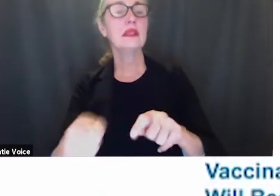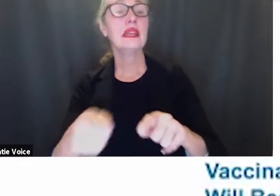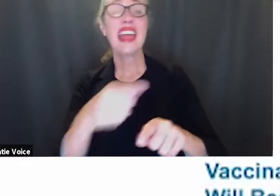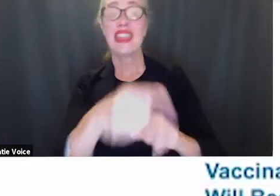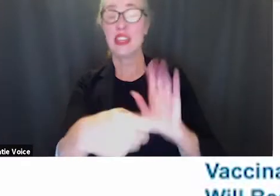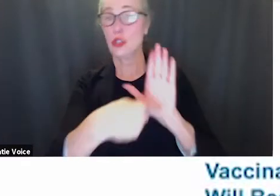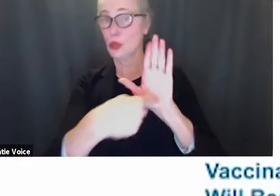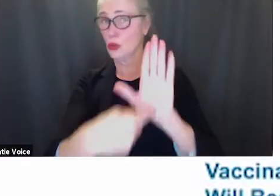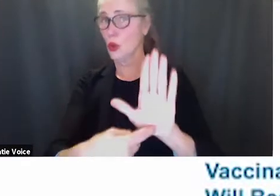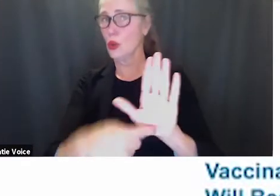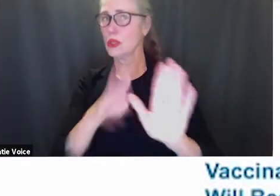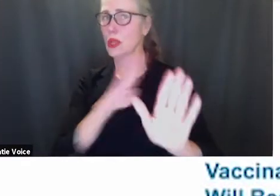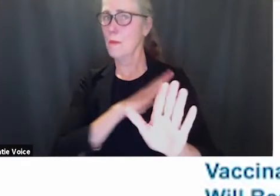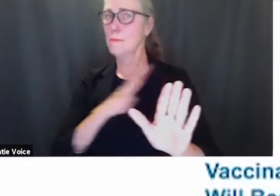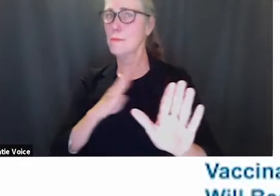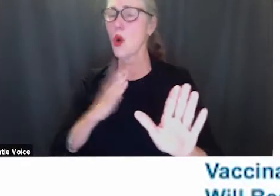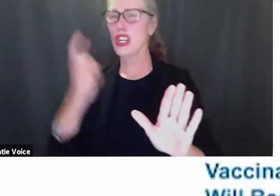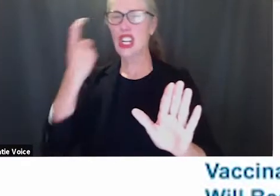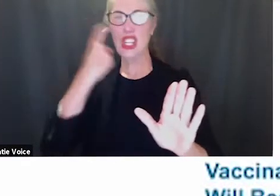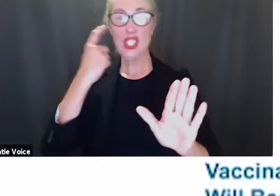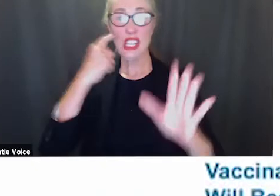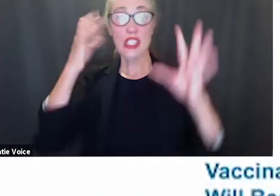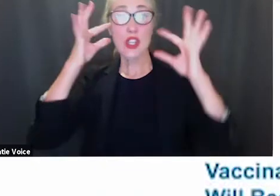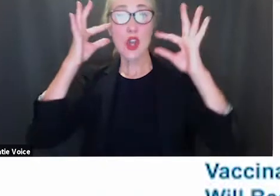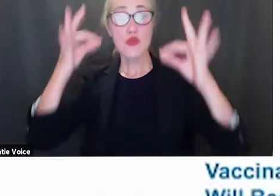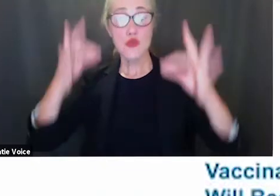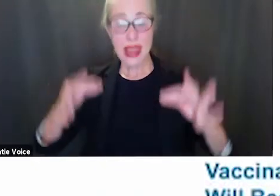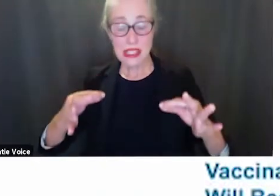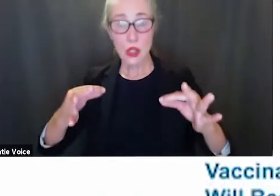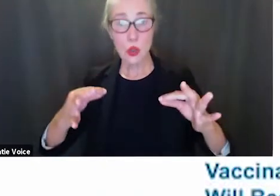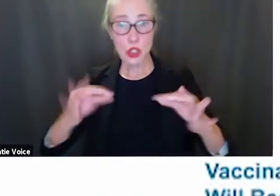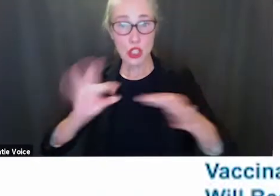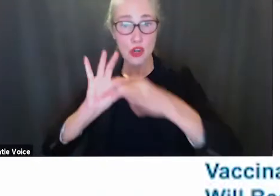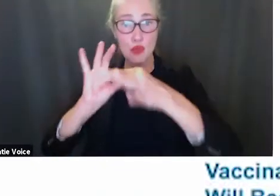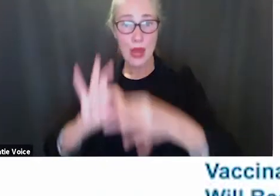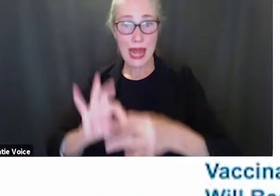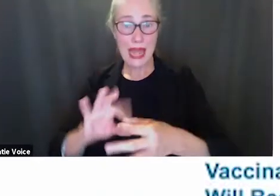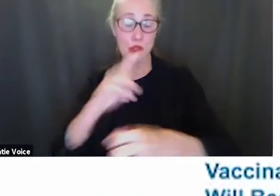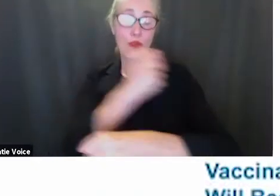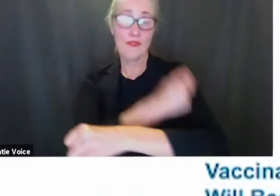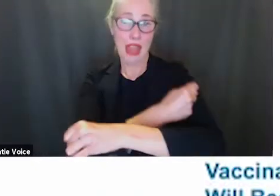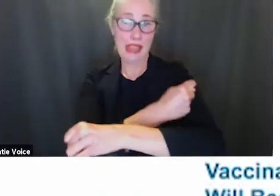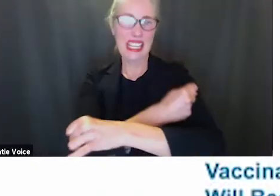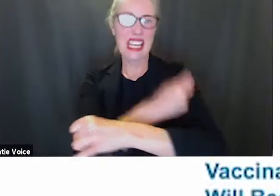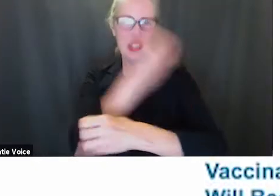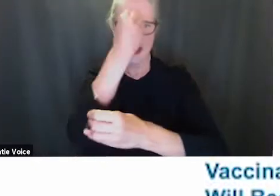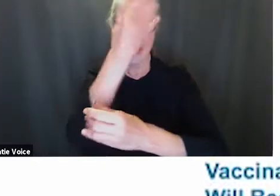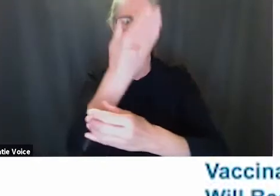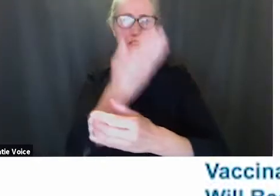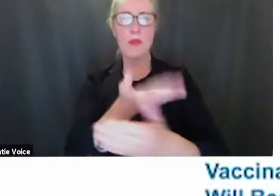resolution related to vaccination and gives you some information there. So as of this